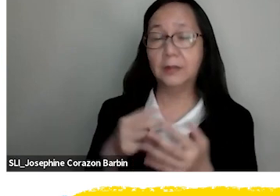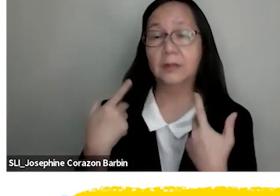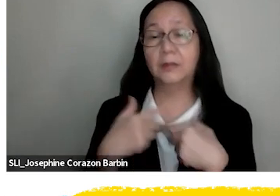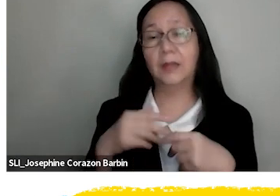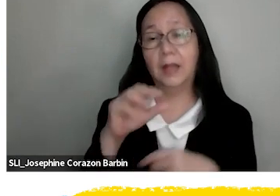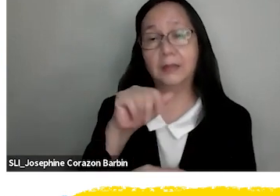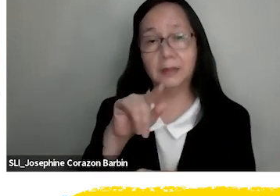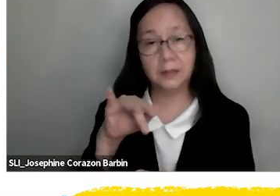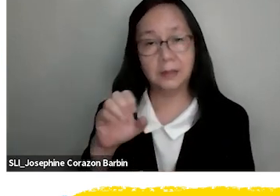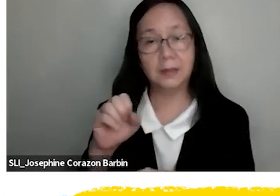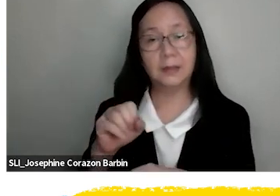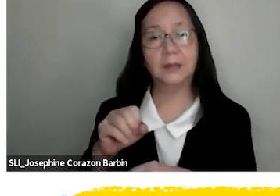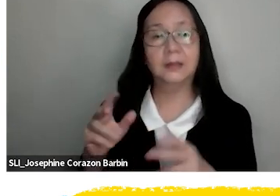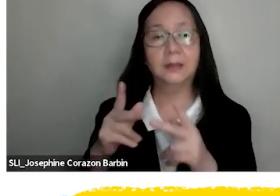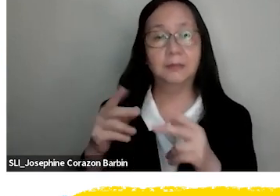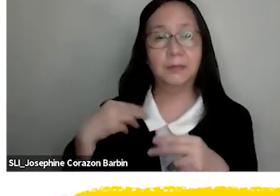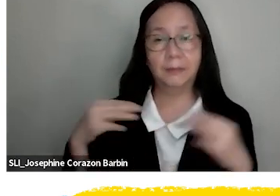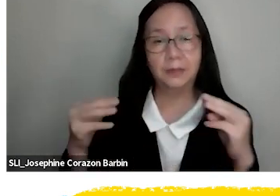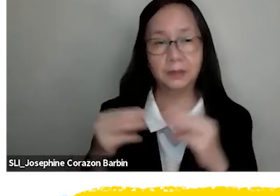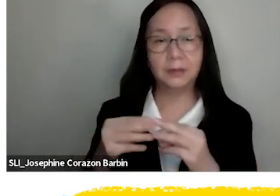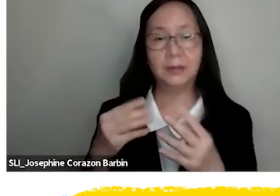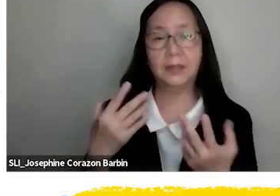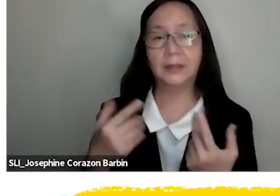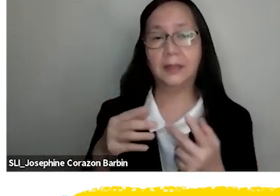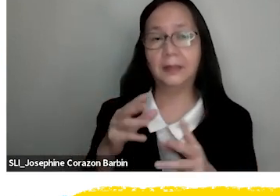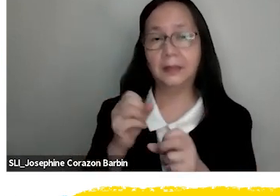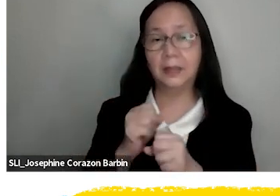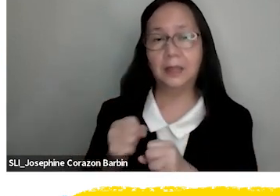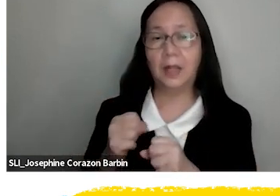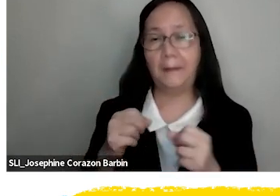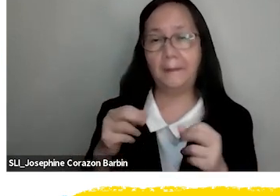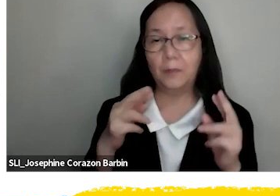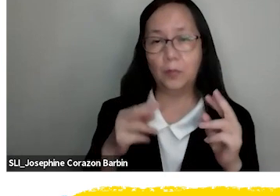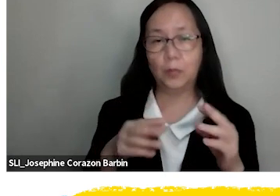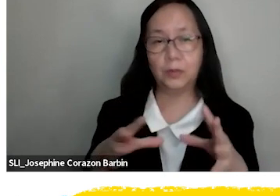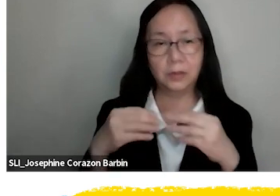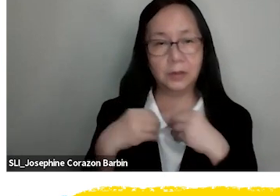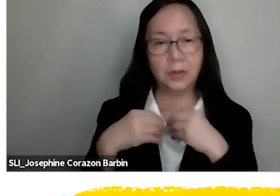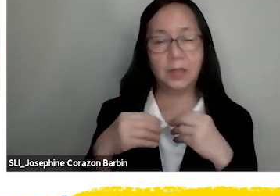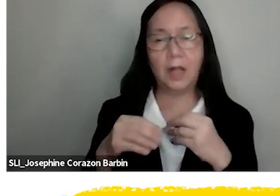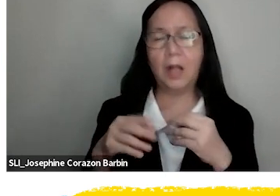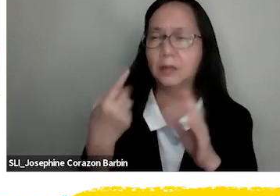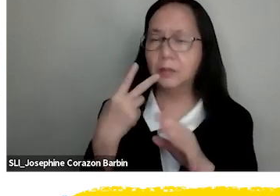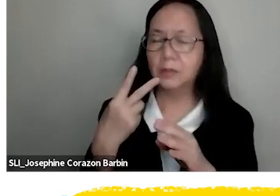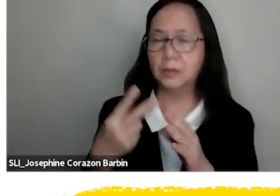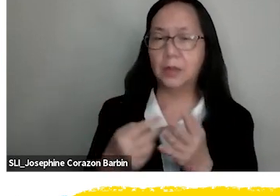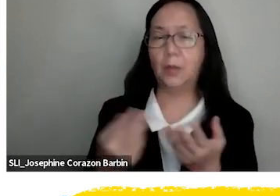and taking into account output and outcome of the first RPA. And the process will be the same. I mean